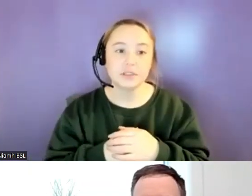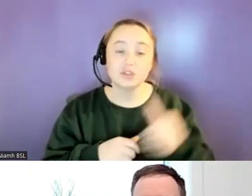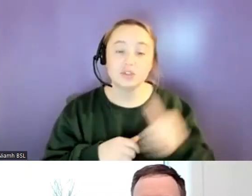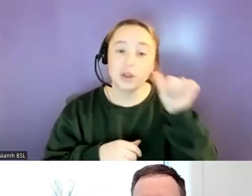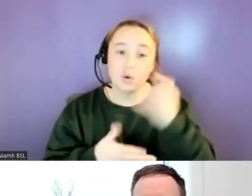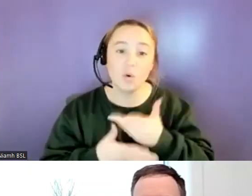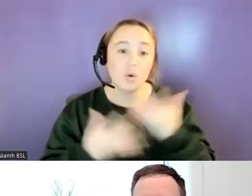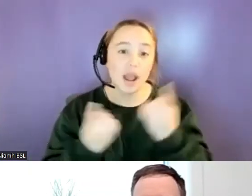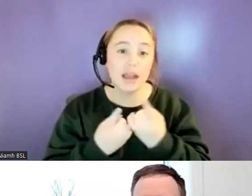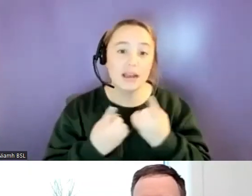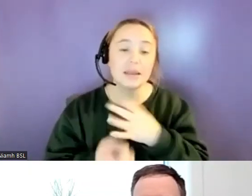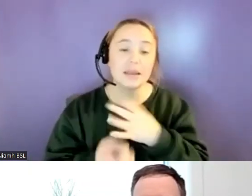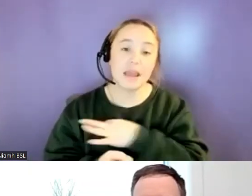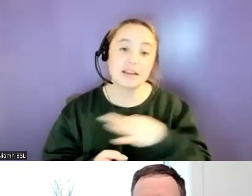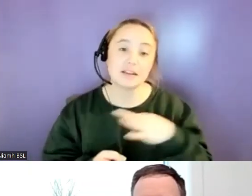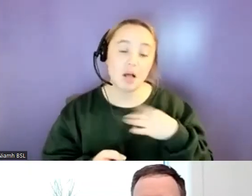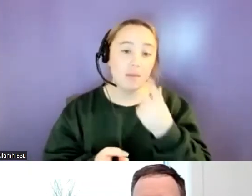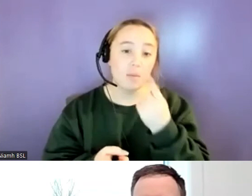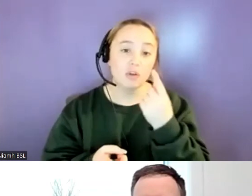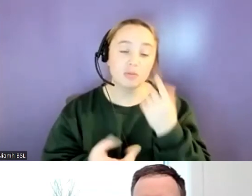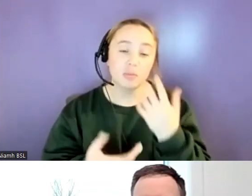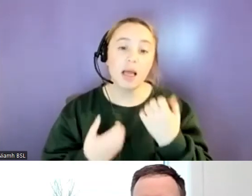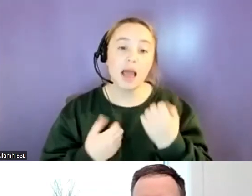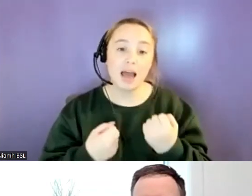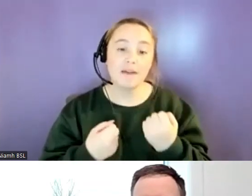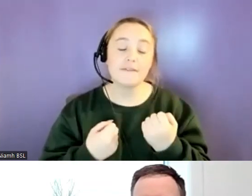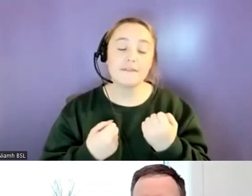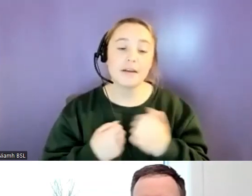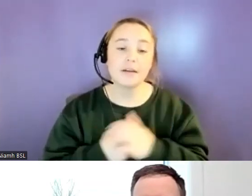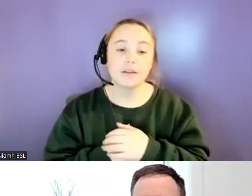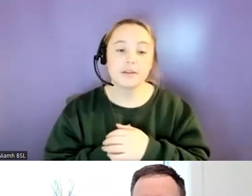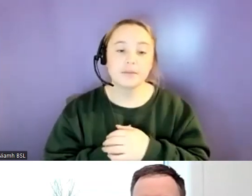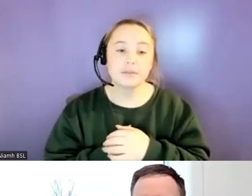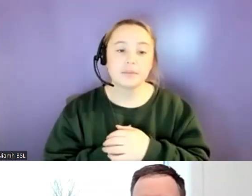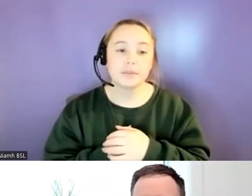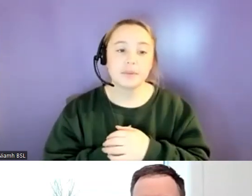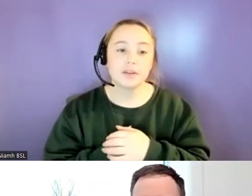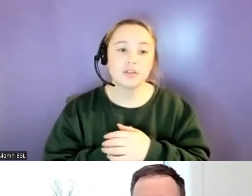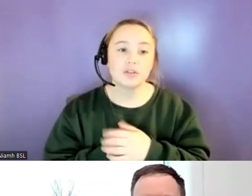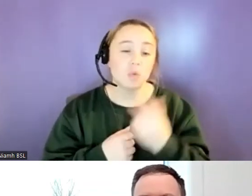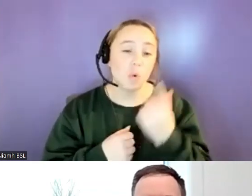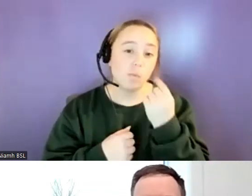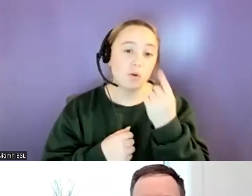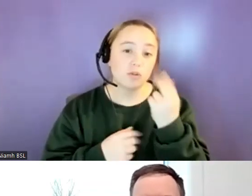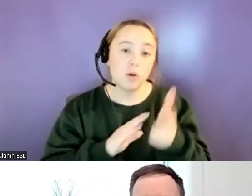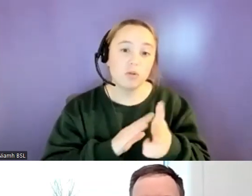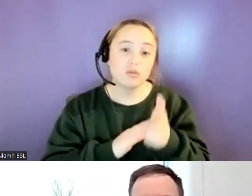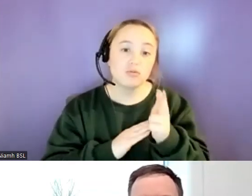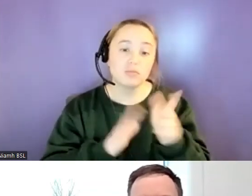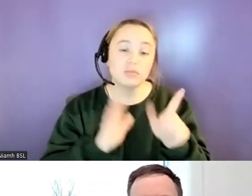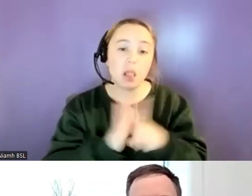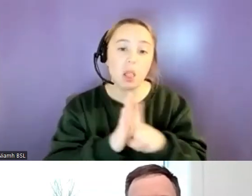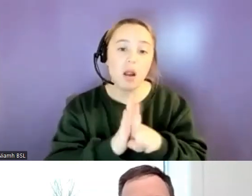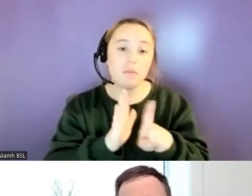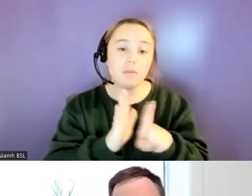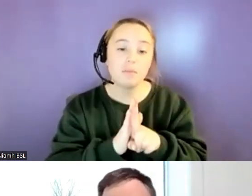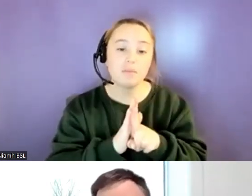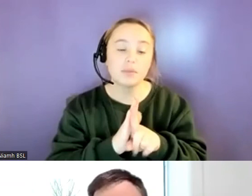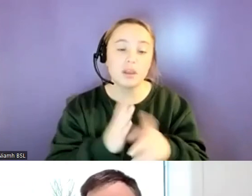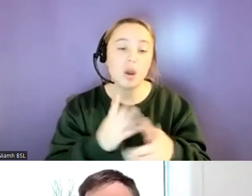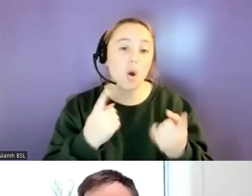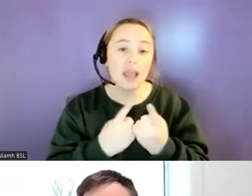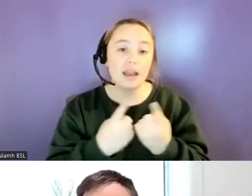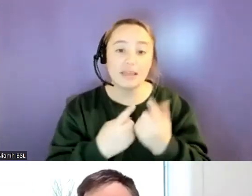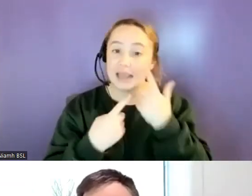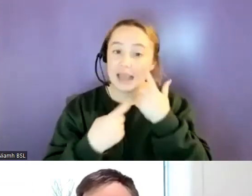medical that someone might have on their person as well. So anything that might trigger an alarm, anything that can actually